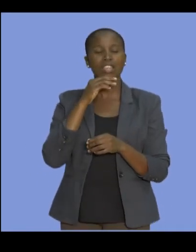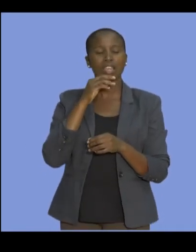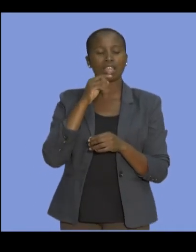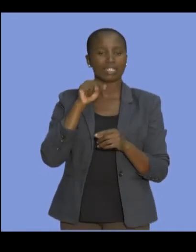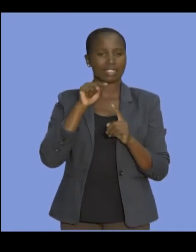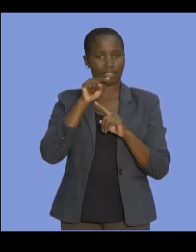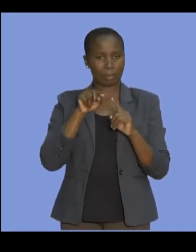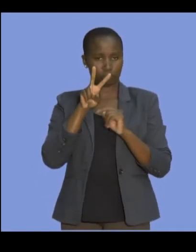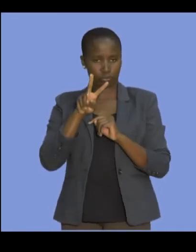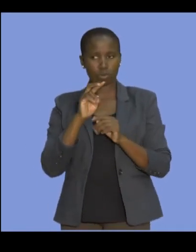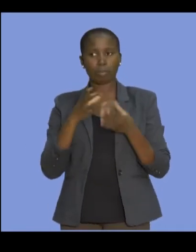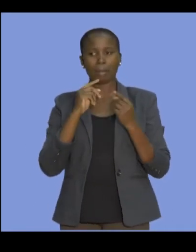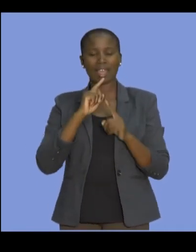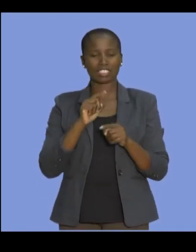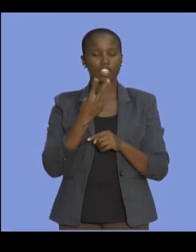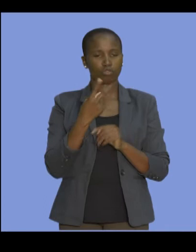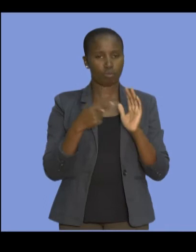2.5.